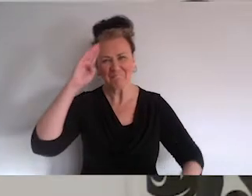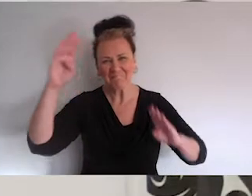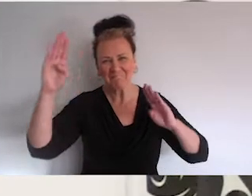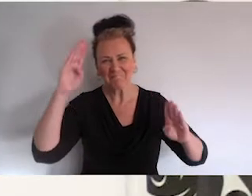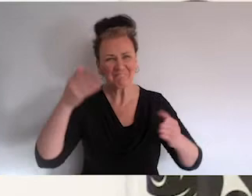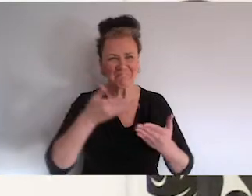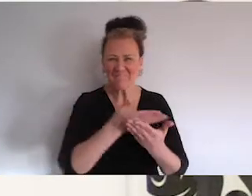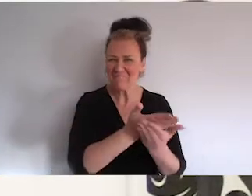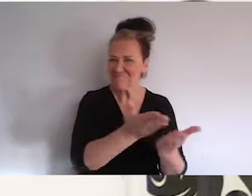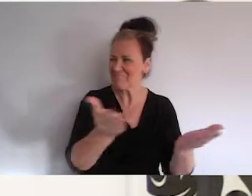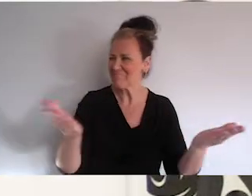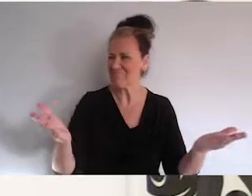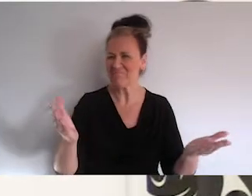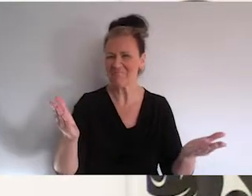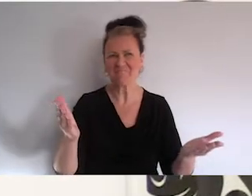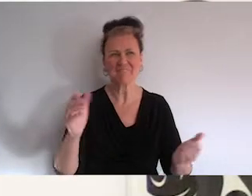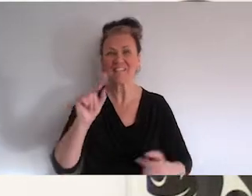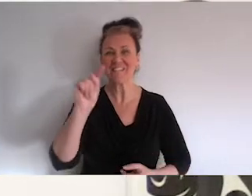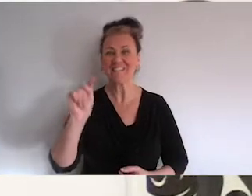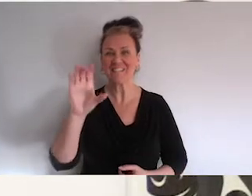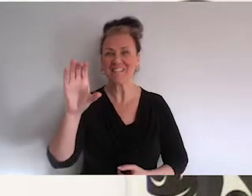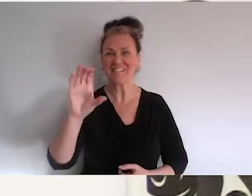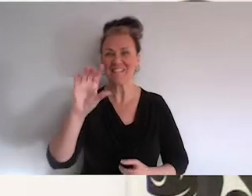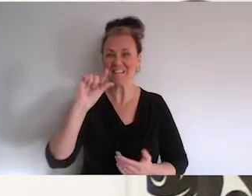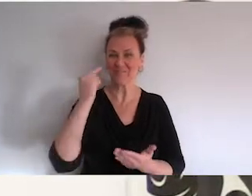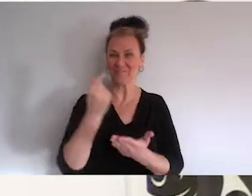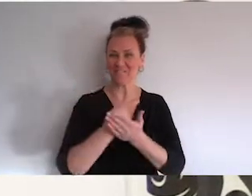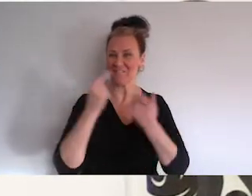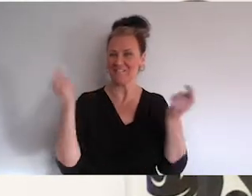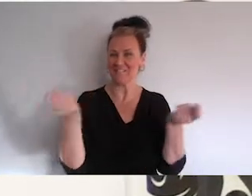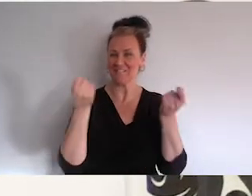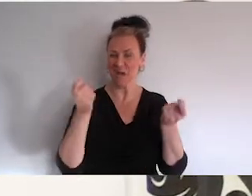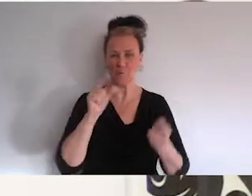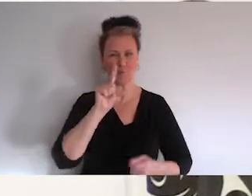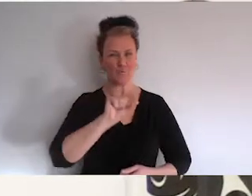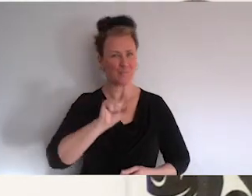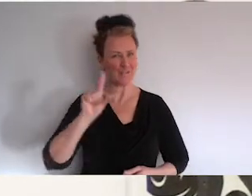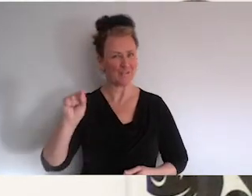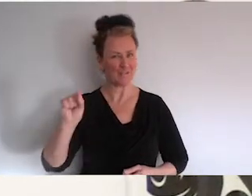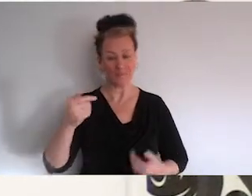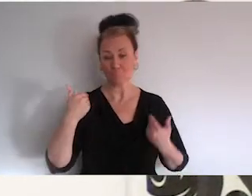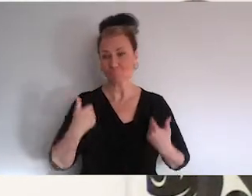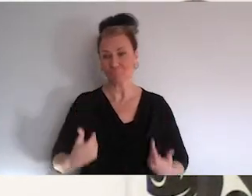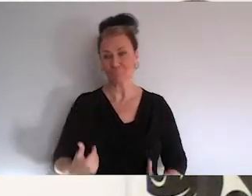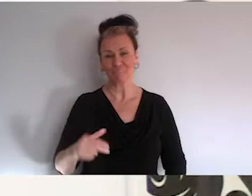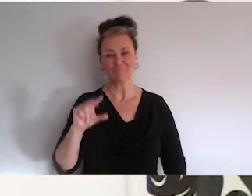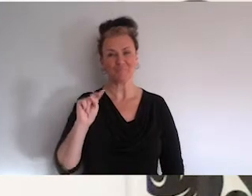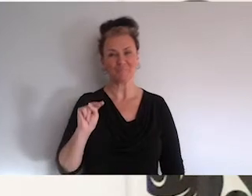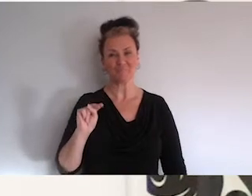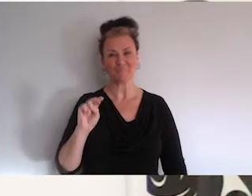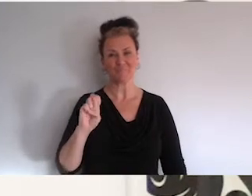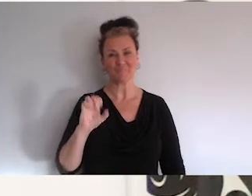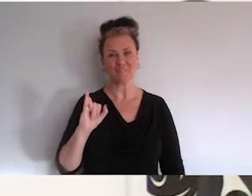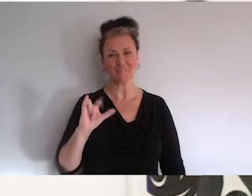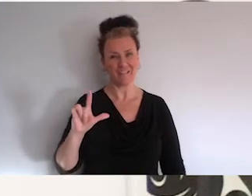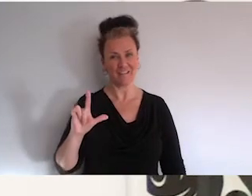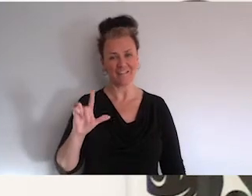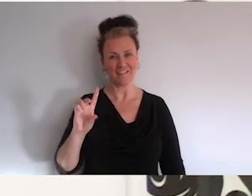Hello to everyone at Teachers College Graduation Ceremony 2020. I'm Neil deGrasse Tyson, your